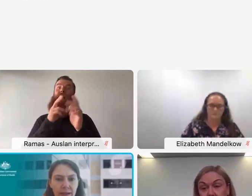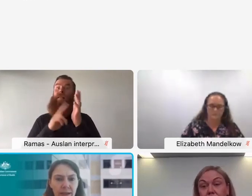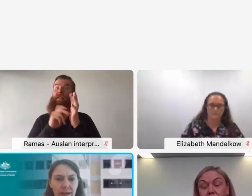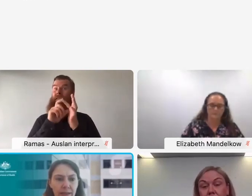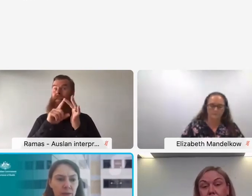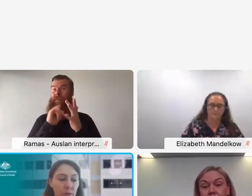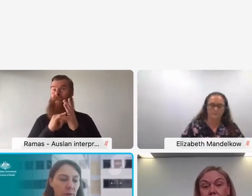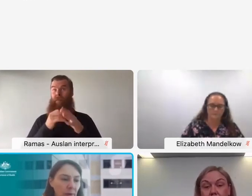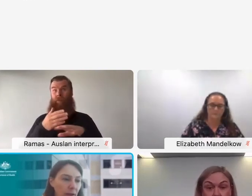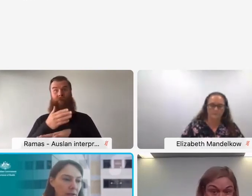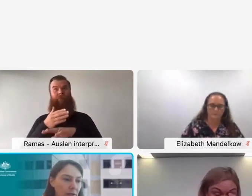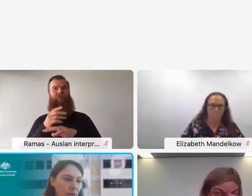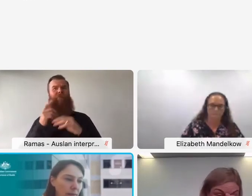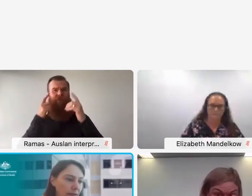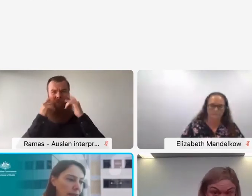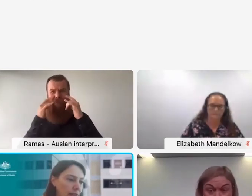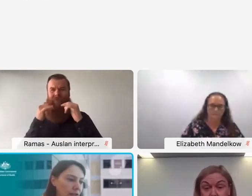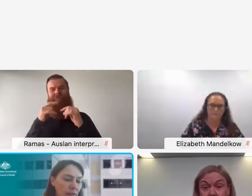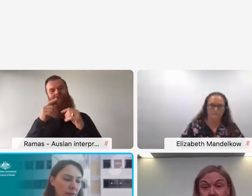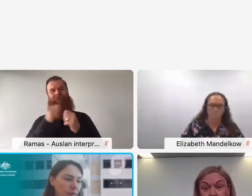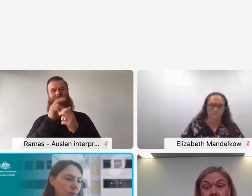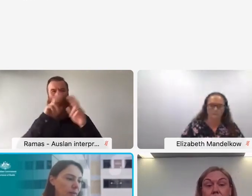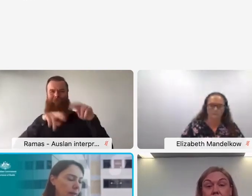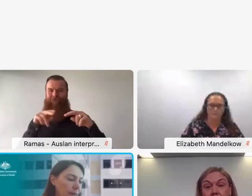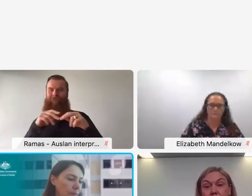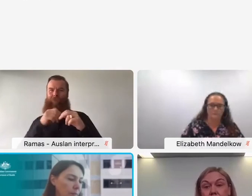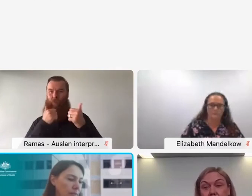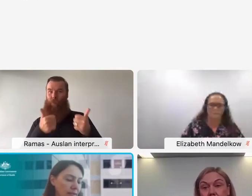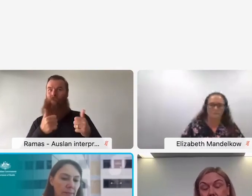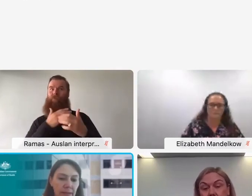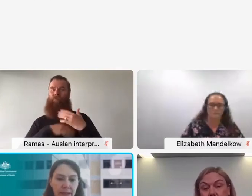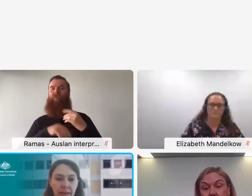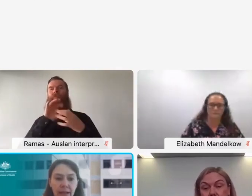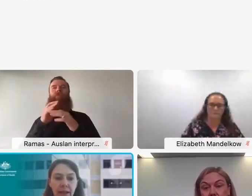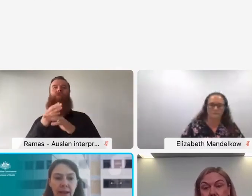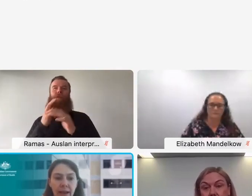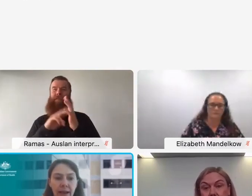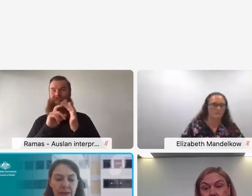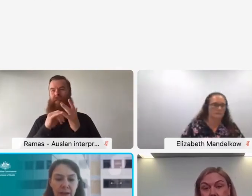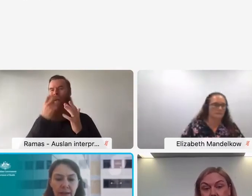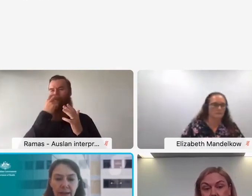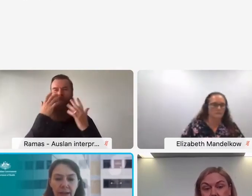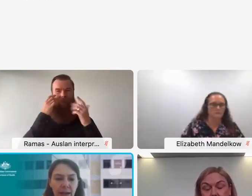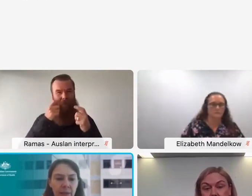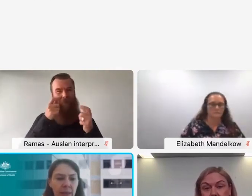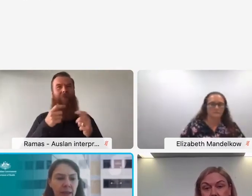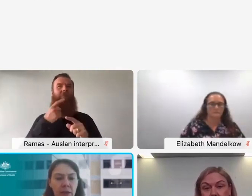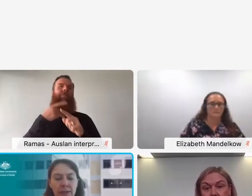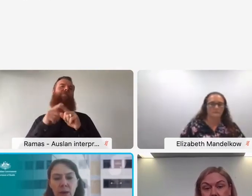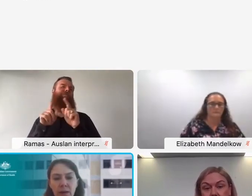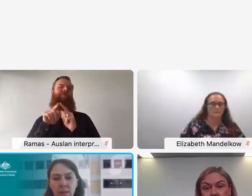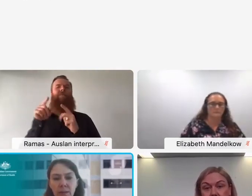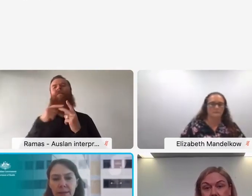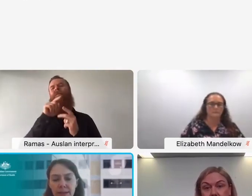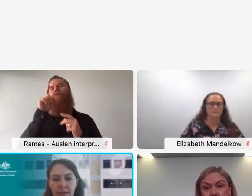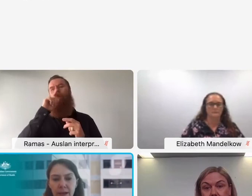checks that also apply to many aged care service with people with disability residing there. So there's